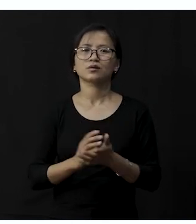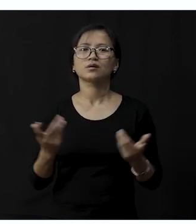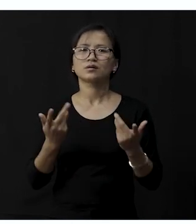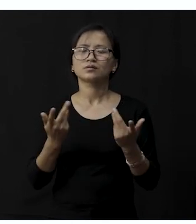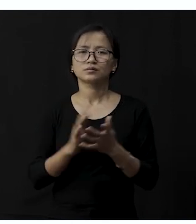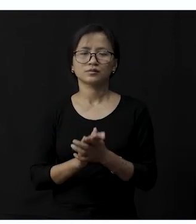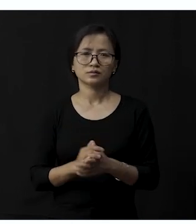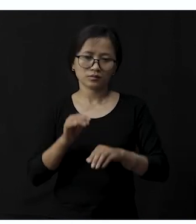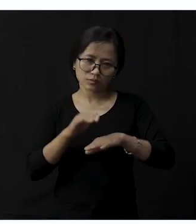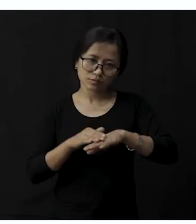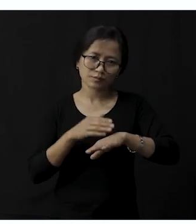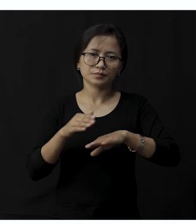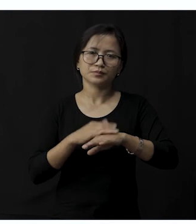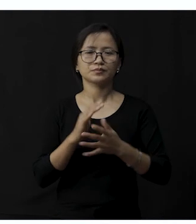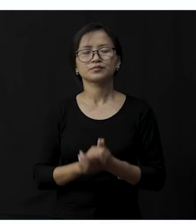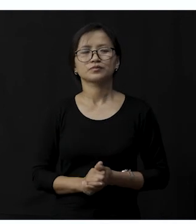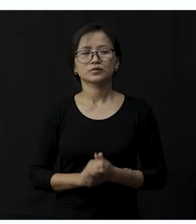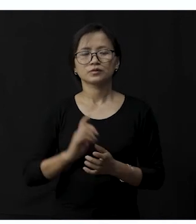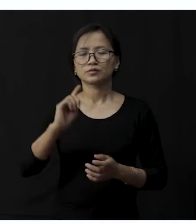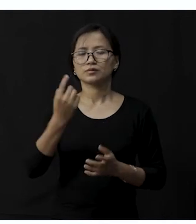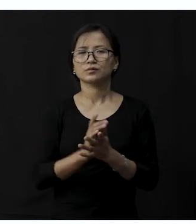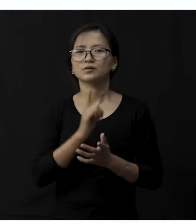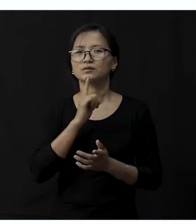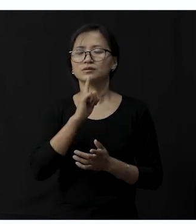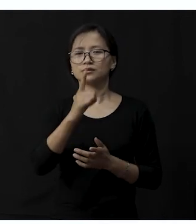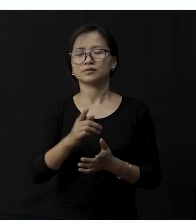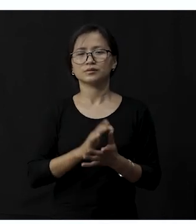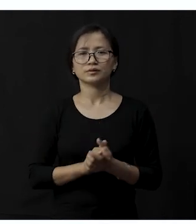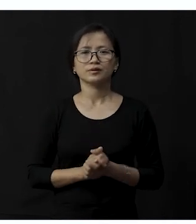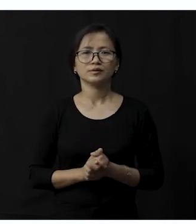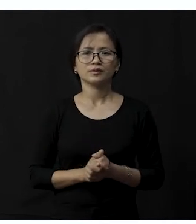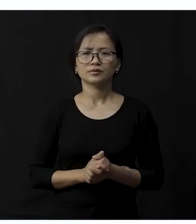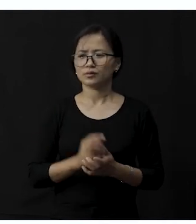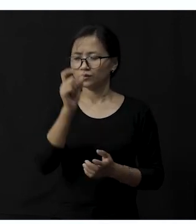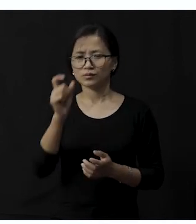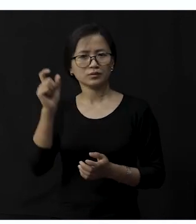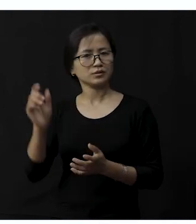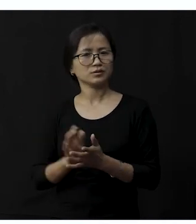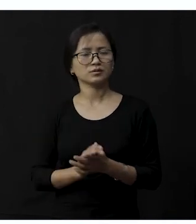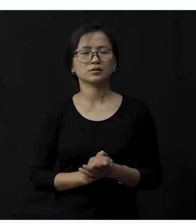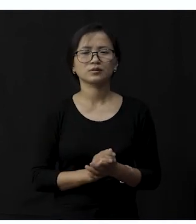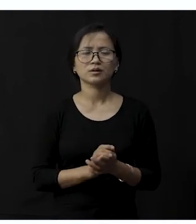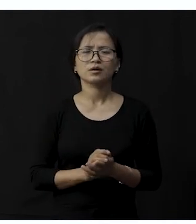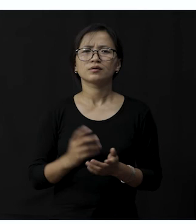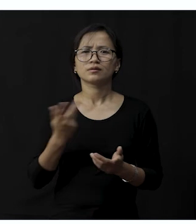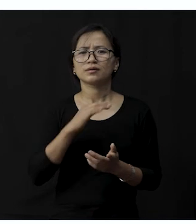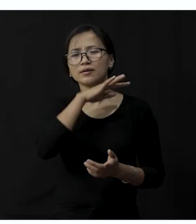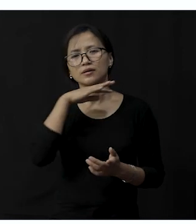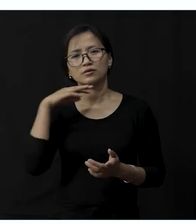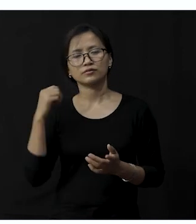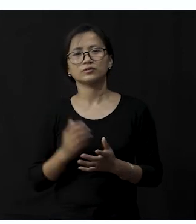It is slow. Let's go one more, I'll tell you. If the word is colorful as an adjective, so what is